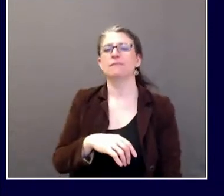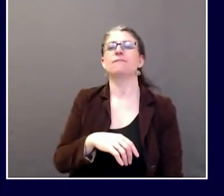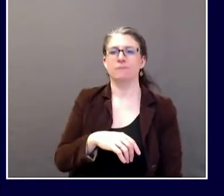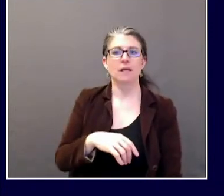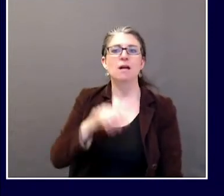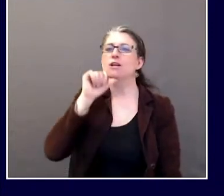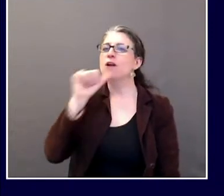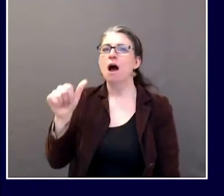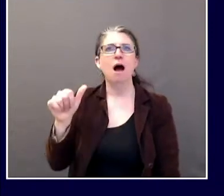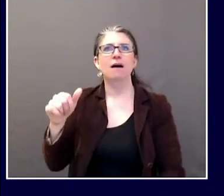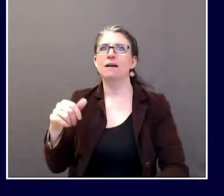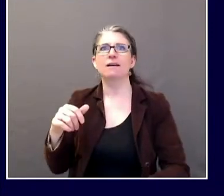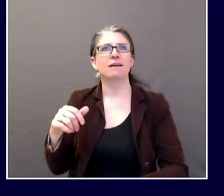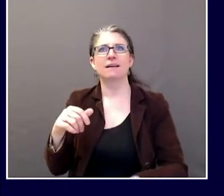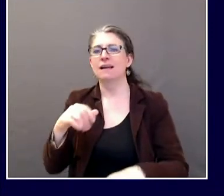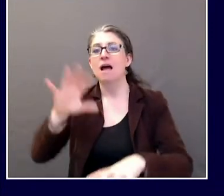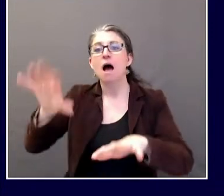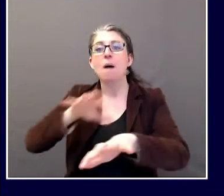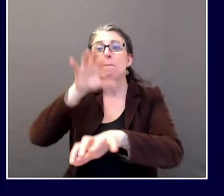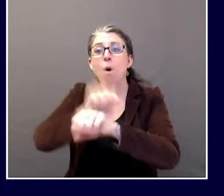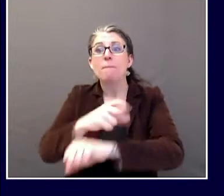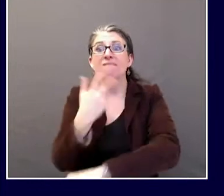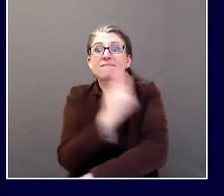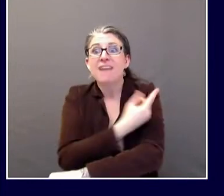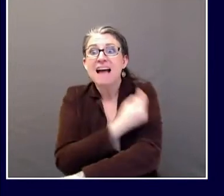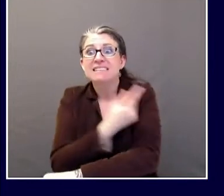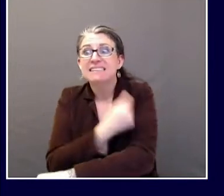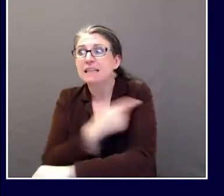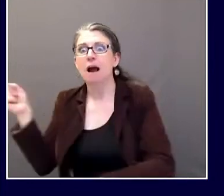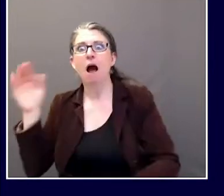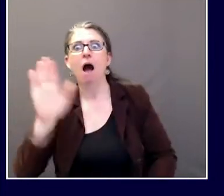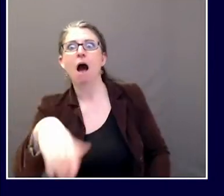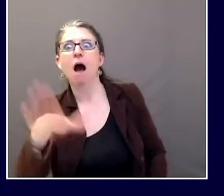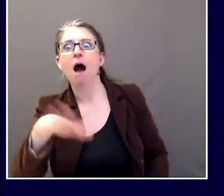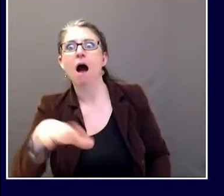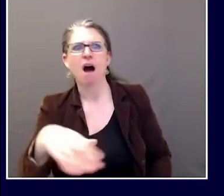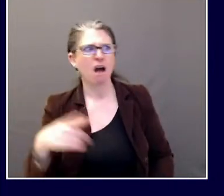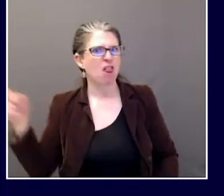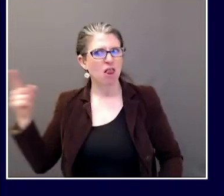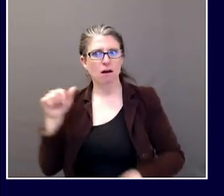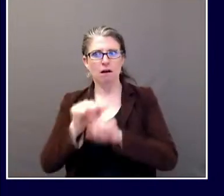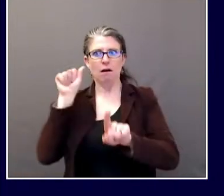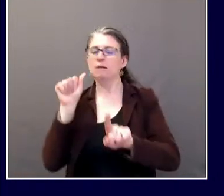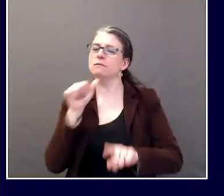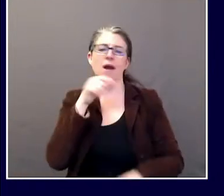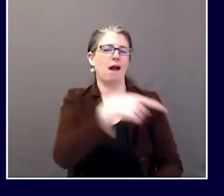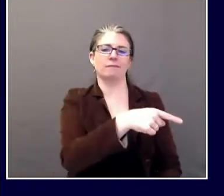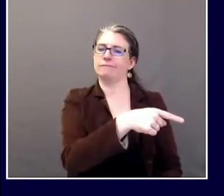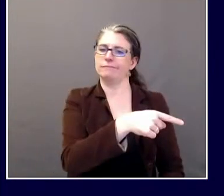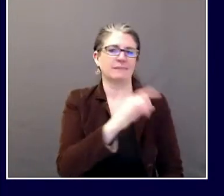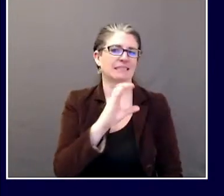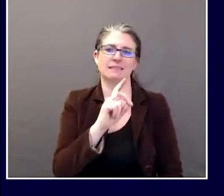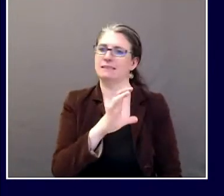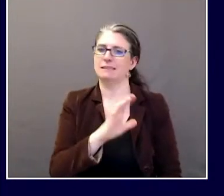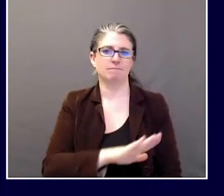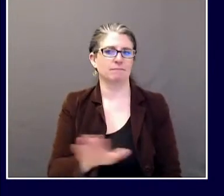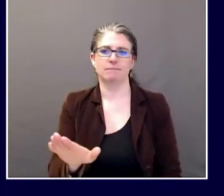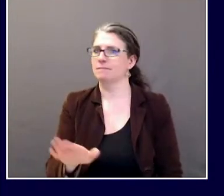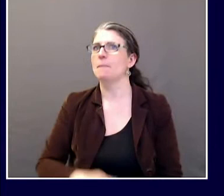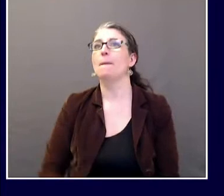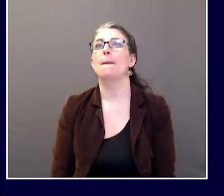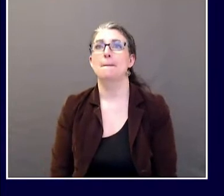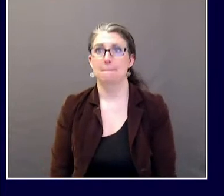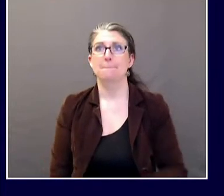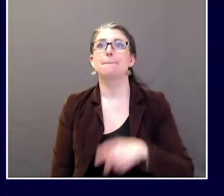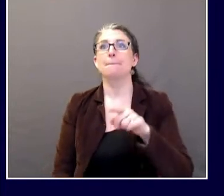not going to be an information system. Again, the problem we've got right now is not a lack of information or about where